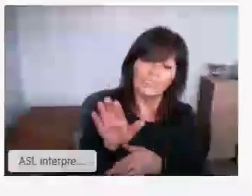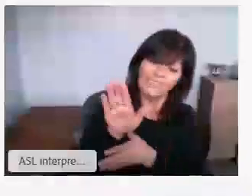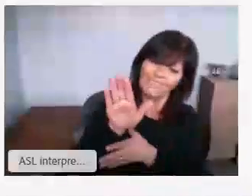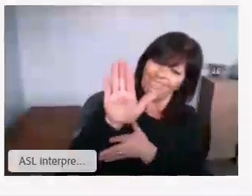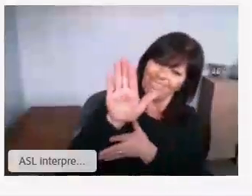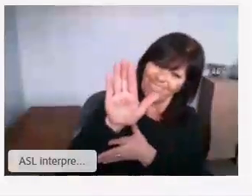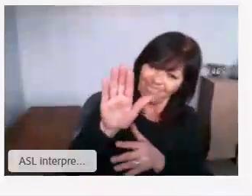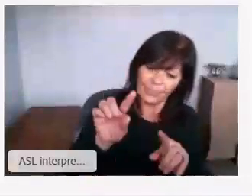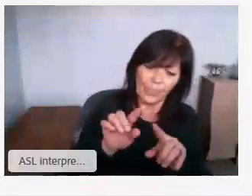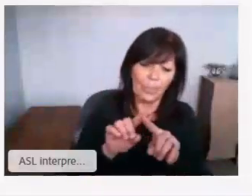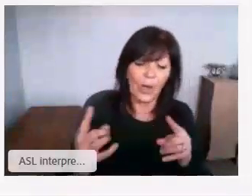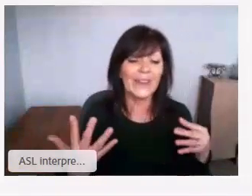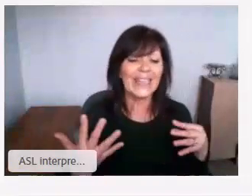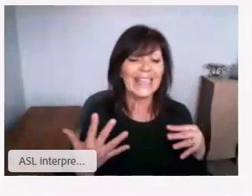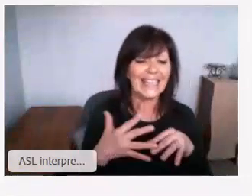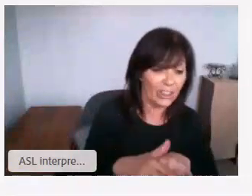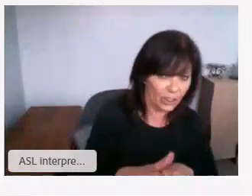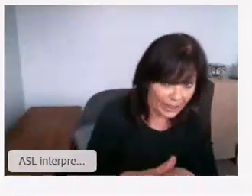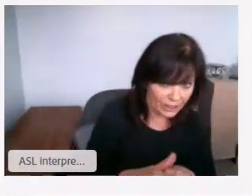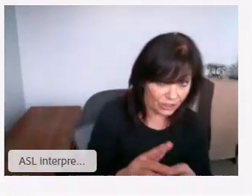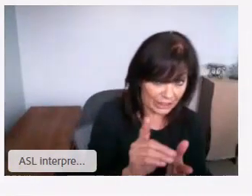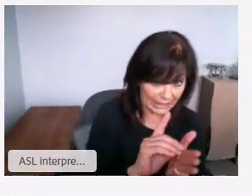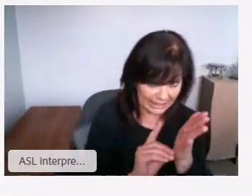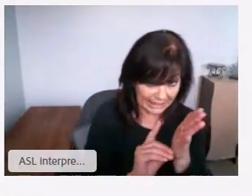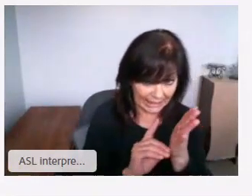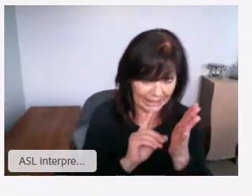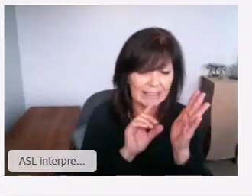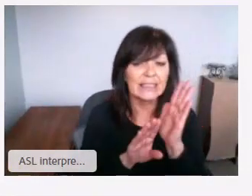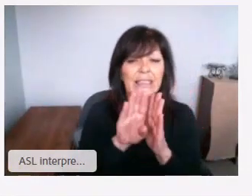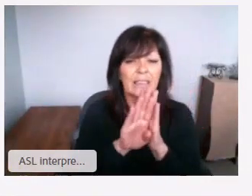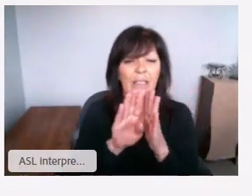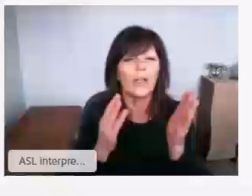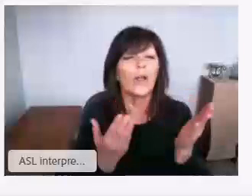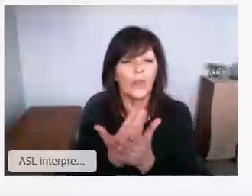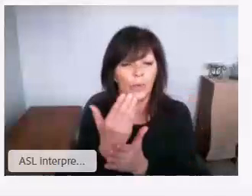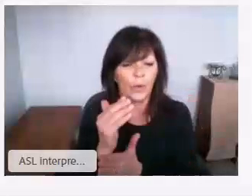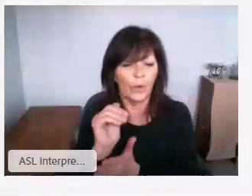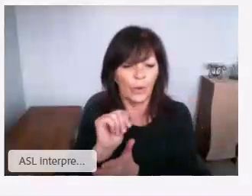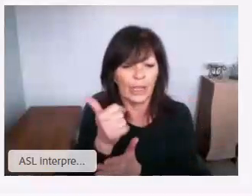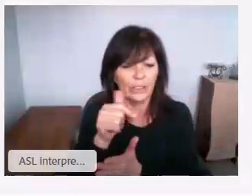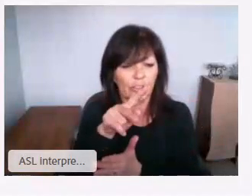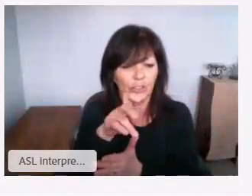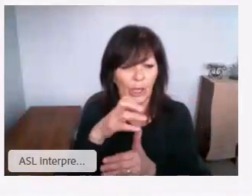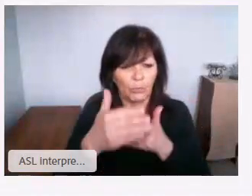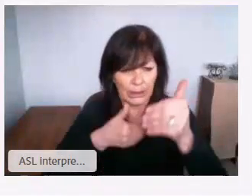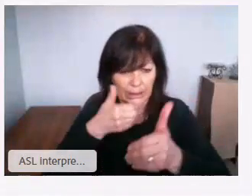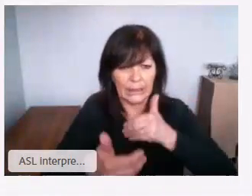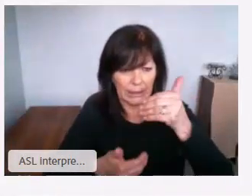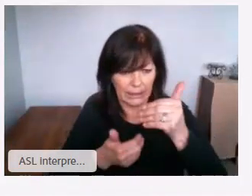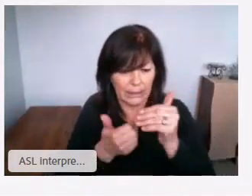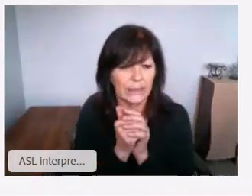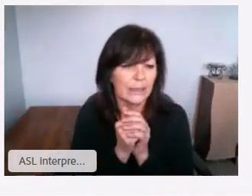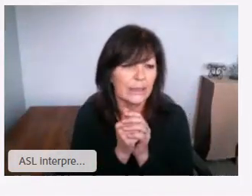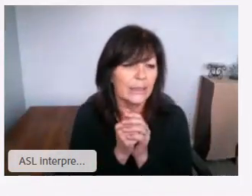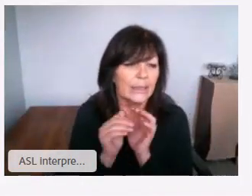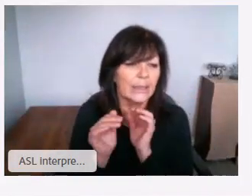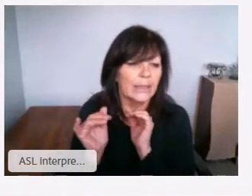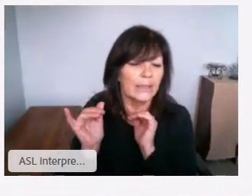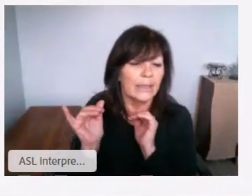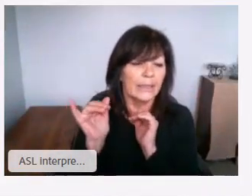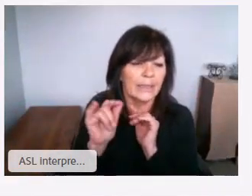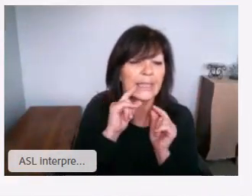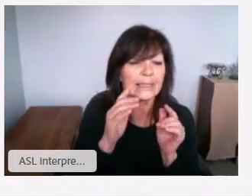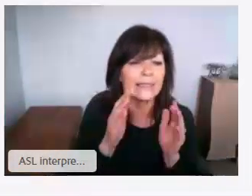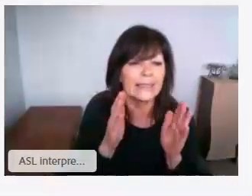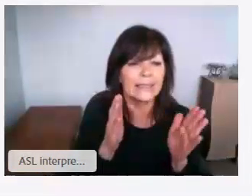but the integration design is developed through the agile process. And so that is